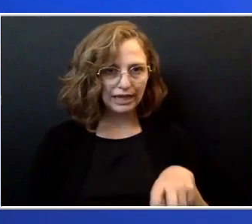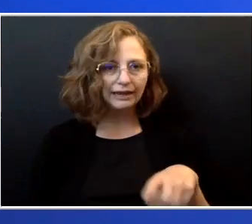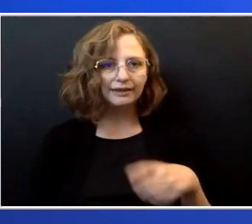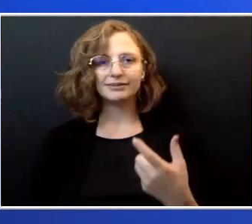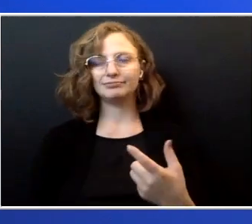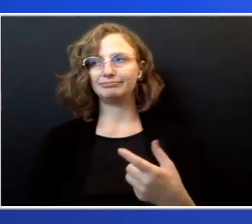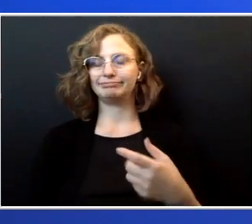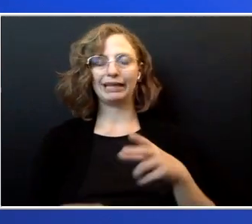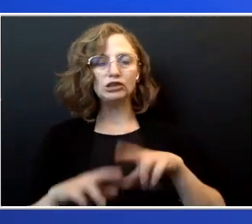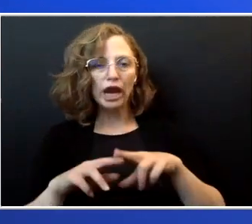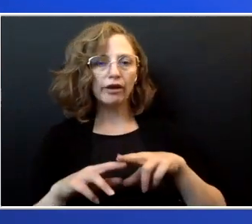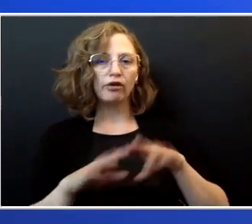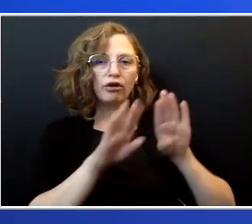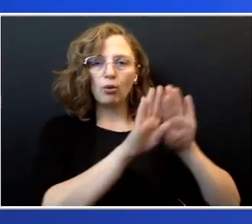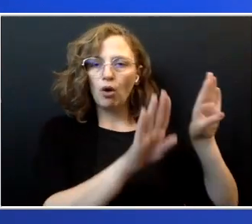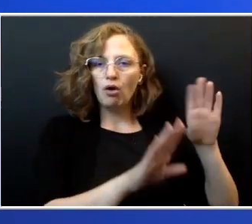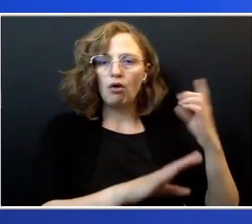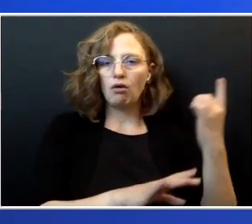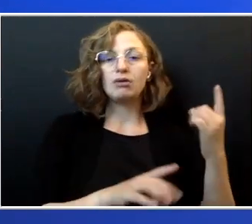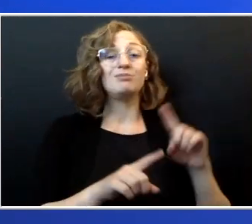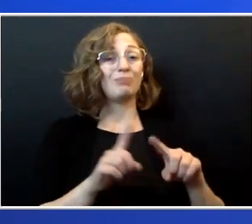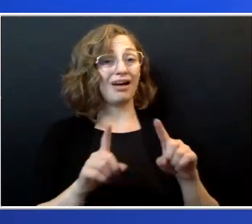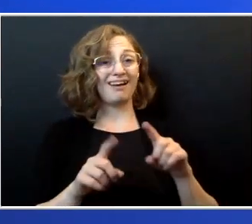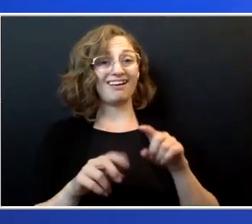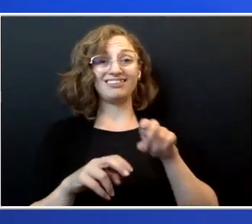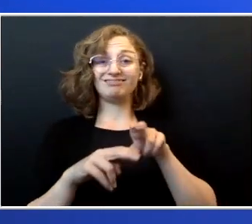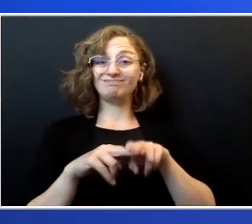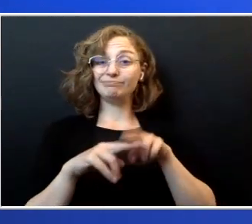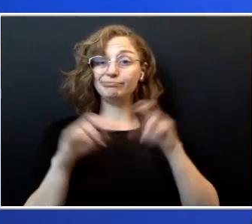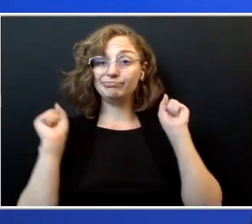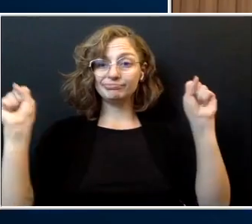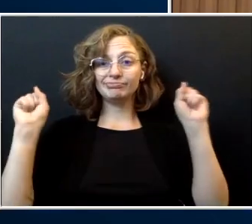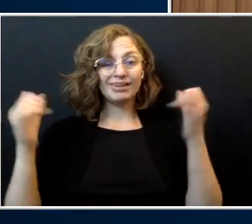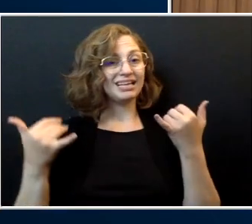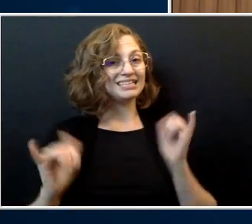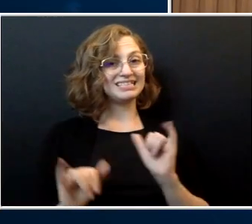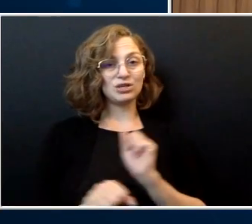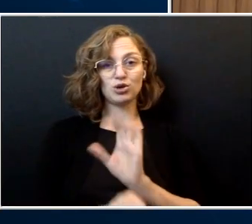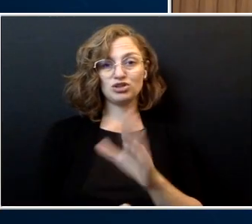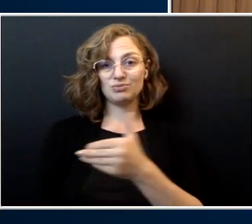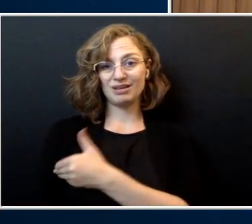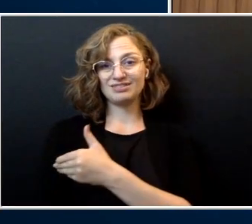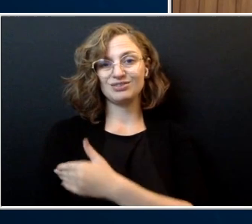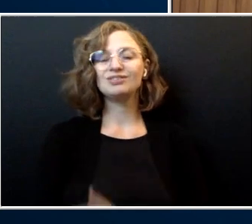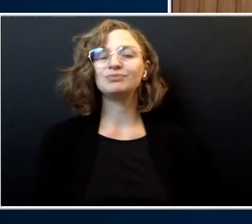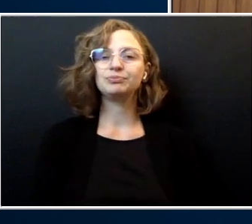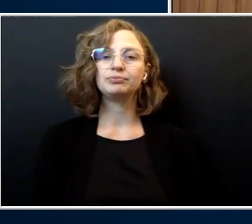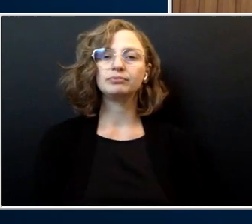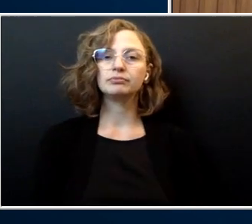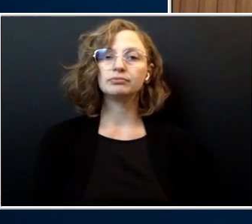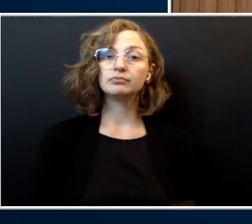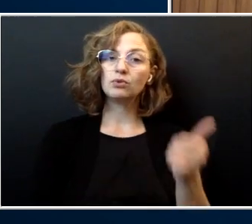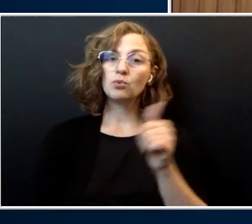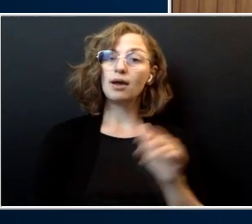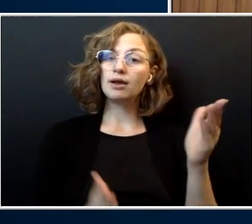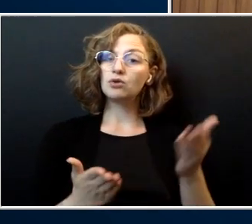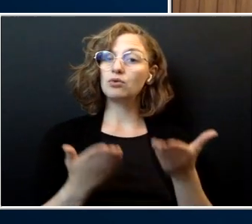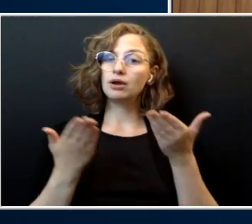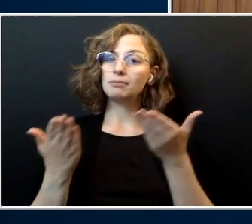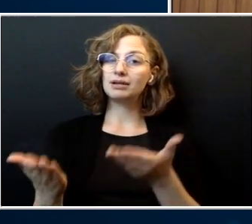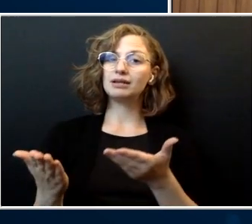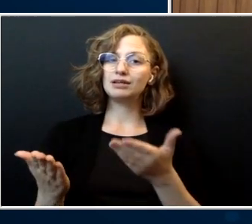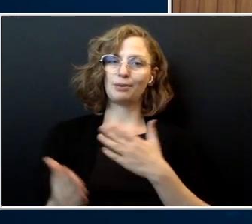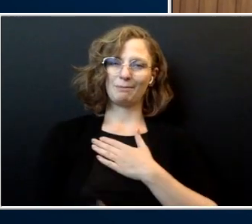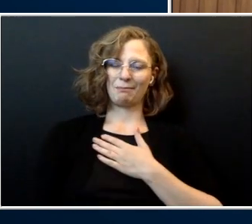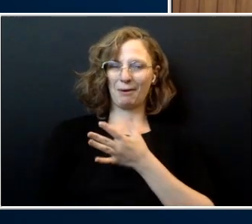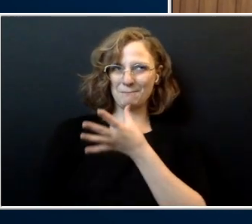But seated stuff is still working those muscles. Don't be afraid of it. Do you have any recommendations? My mom wants to know this